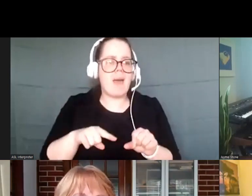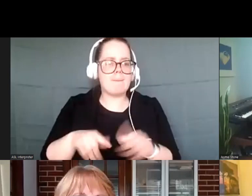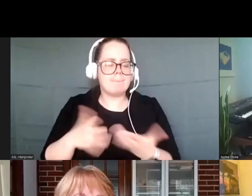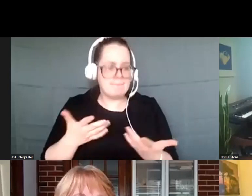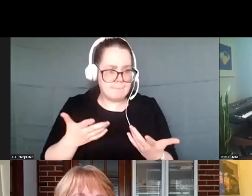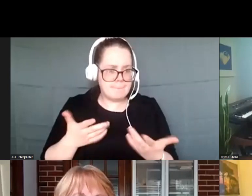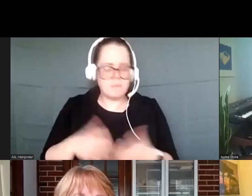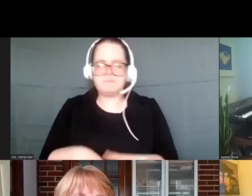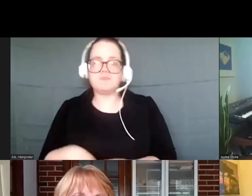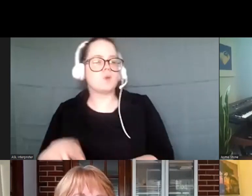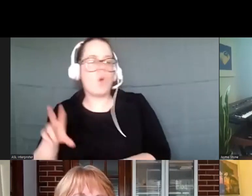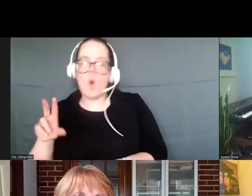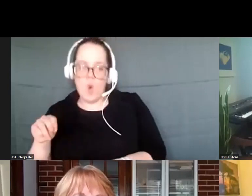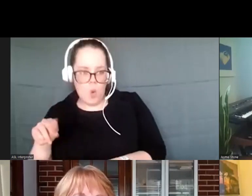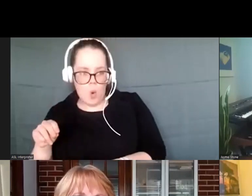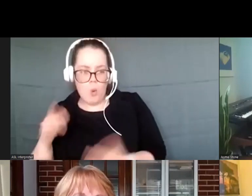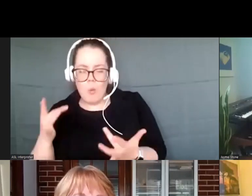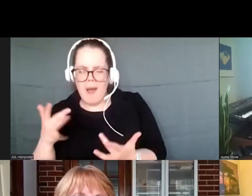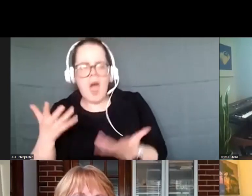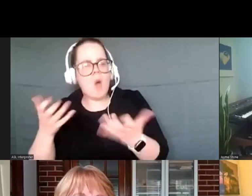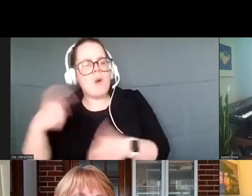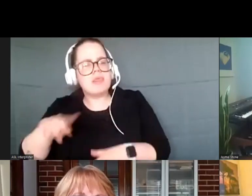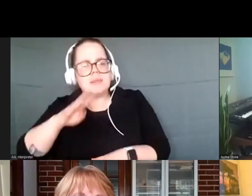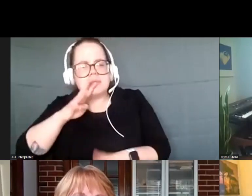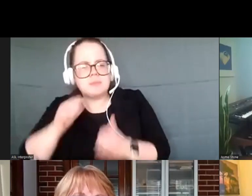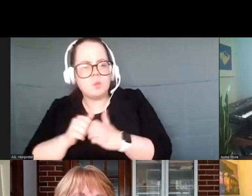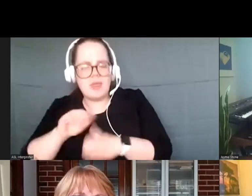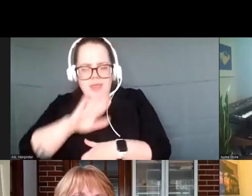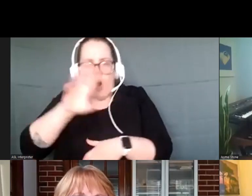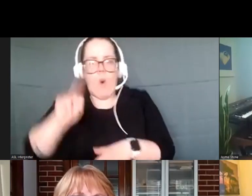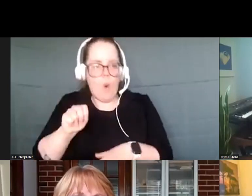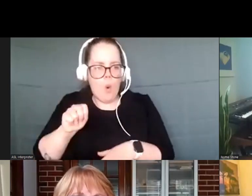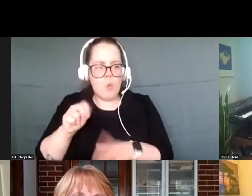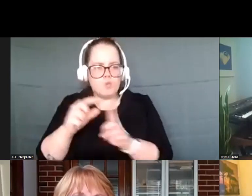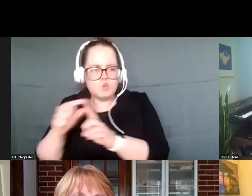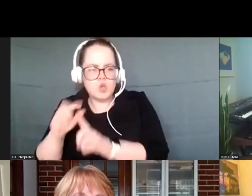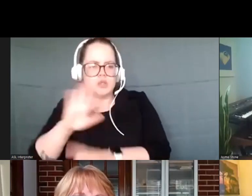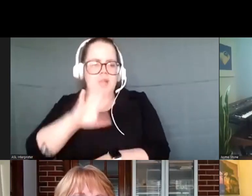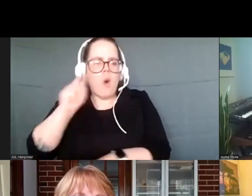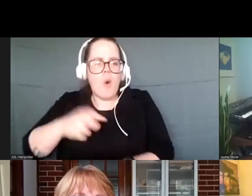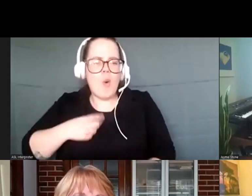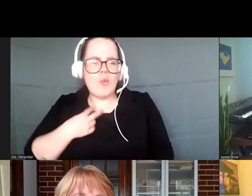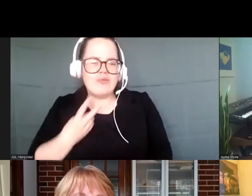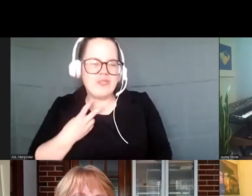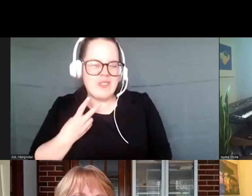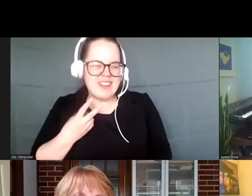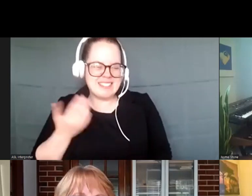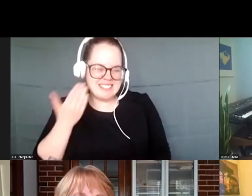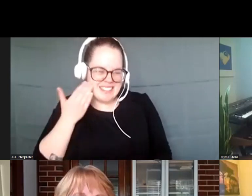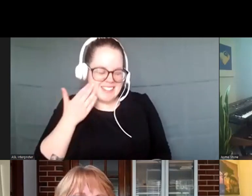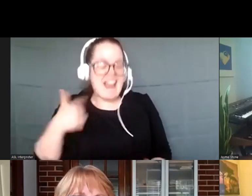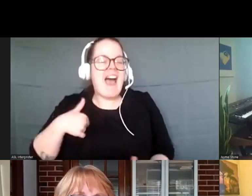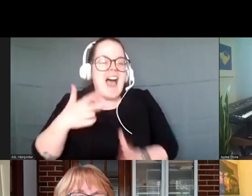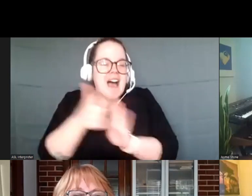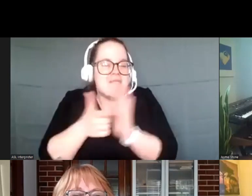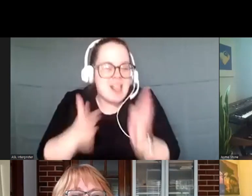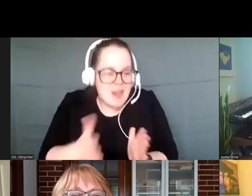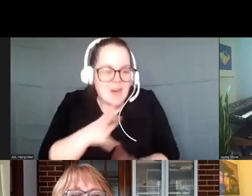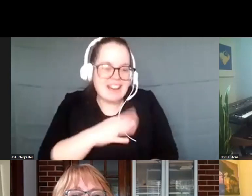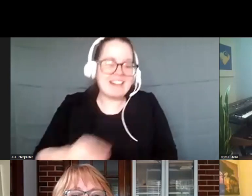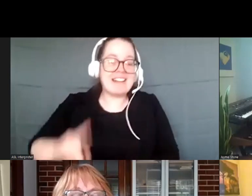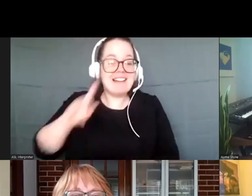own voice. I would say something that would sound so corny. I'm a lawyer, and I sound like a lawyer when I'm